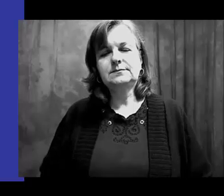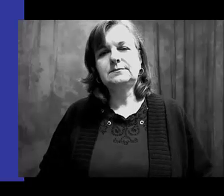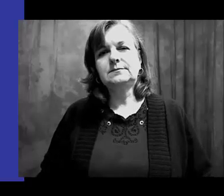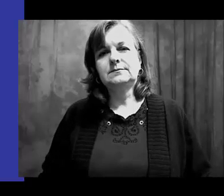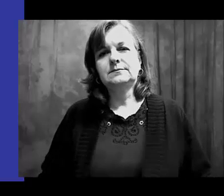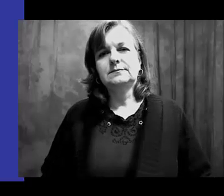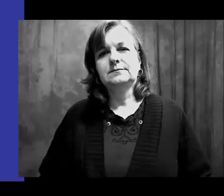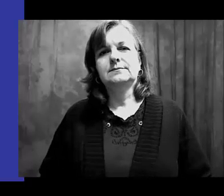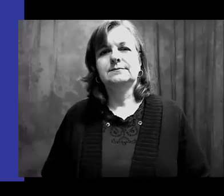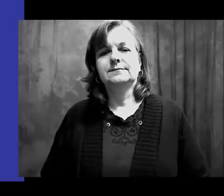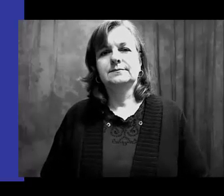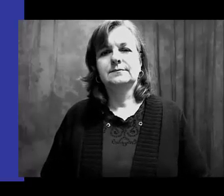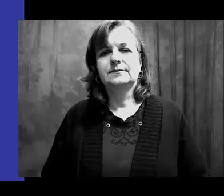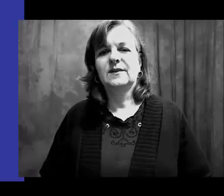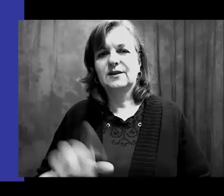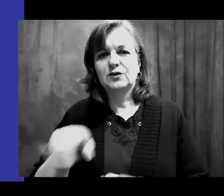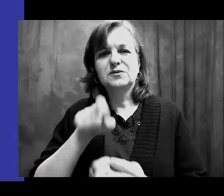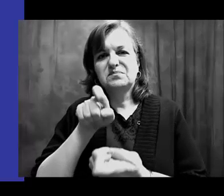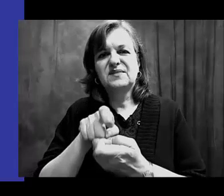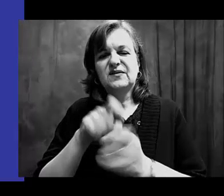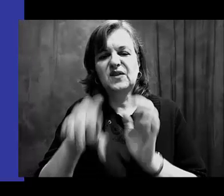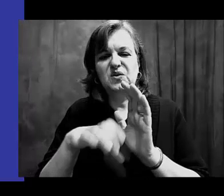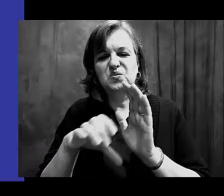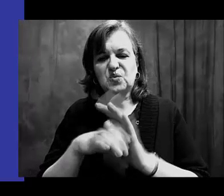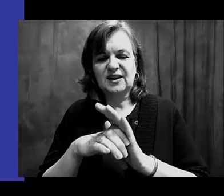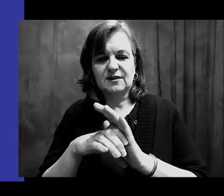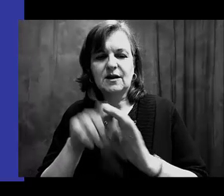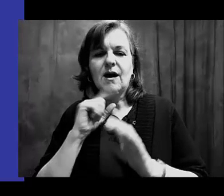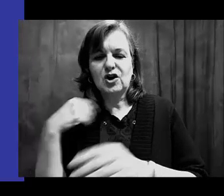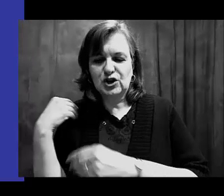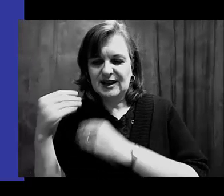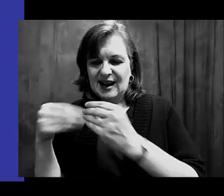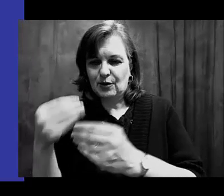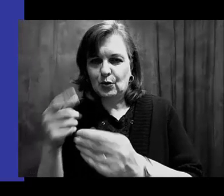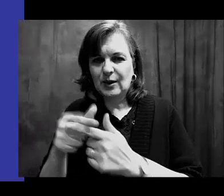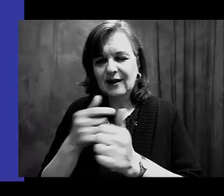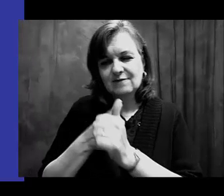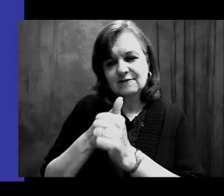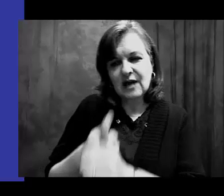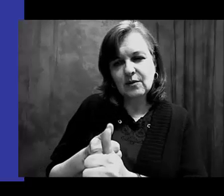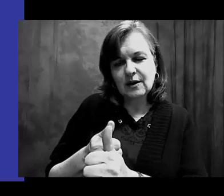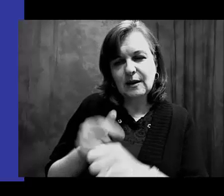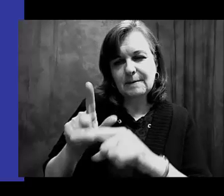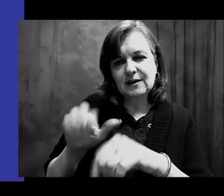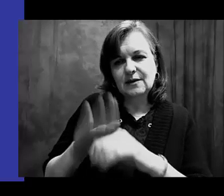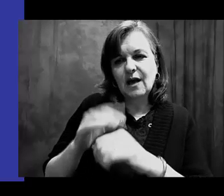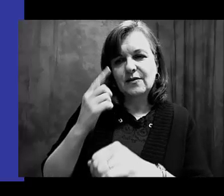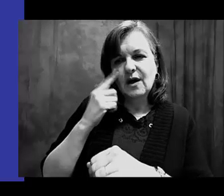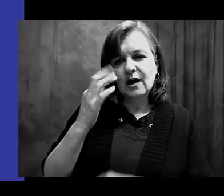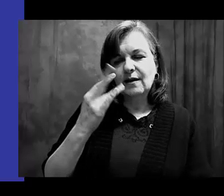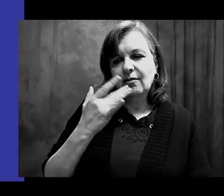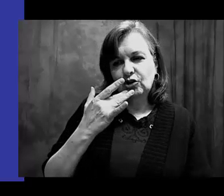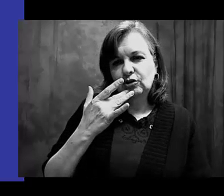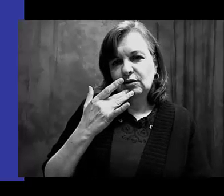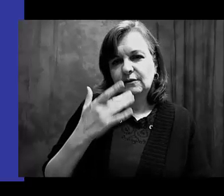specific traits inherited in fruit flies, and we can track it externally based on eye color.